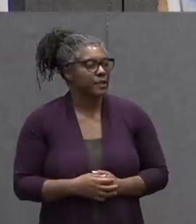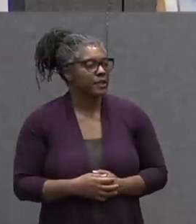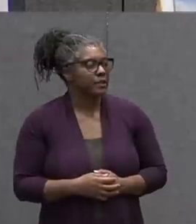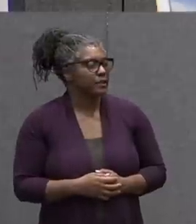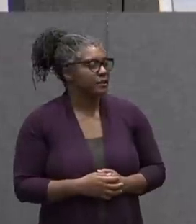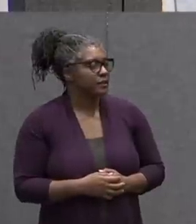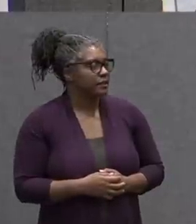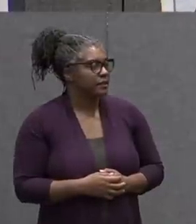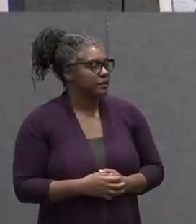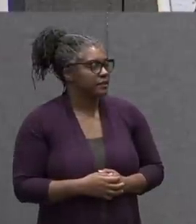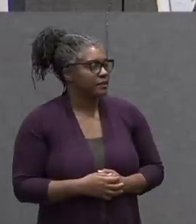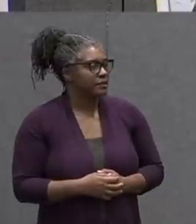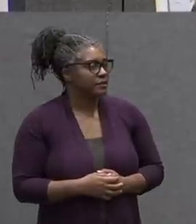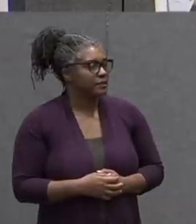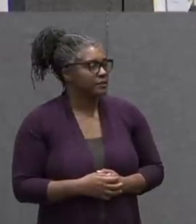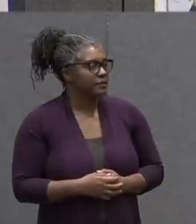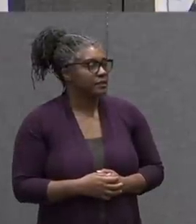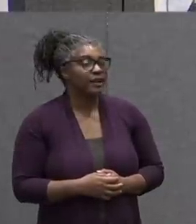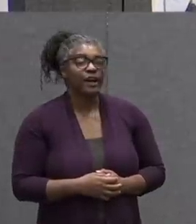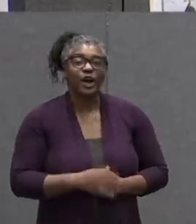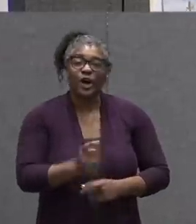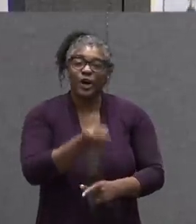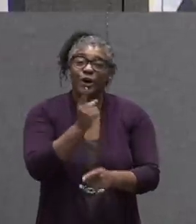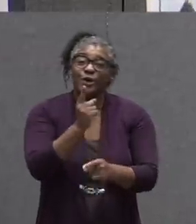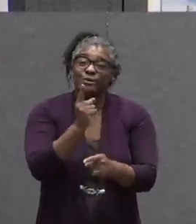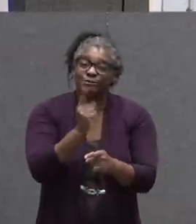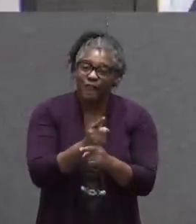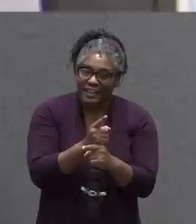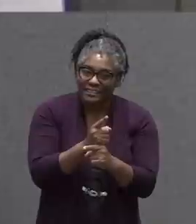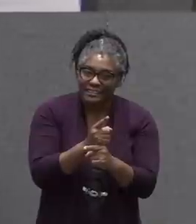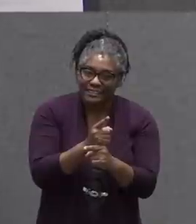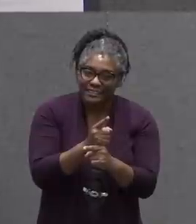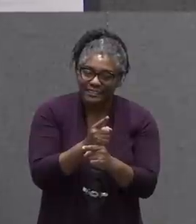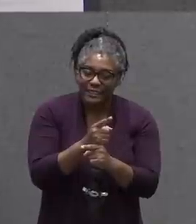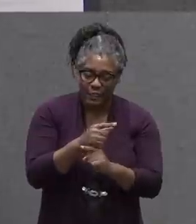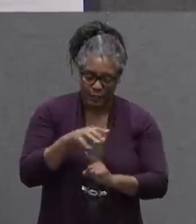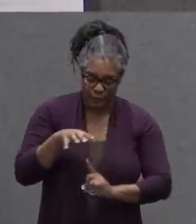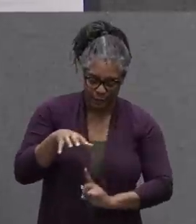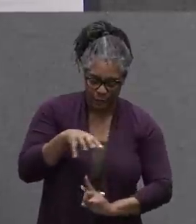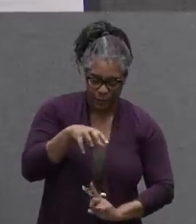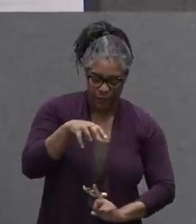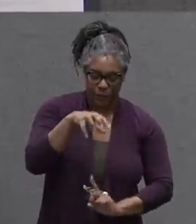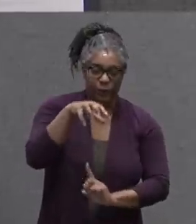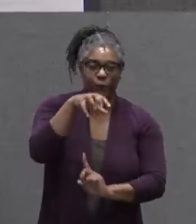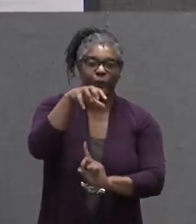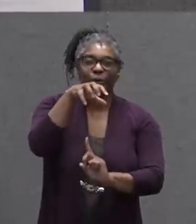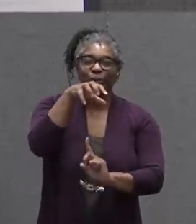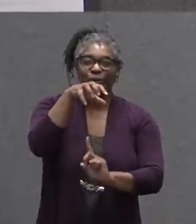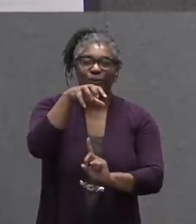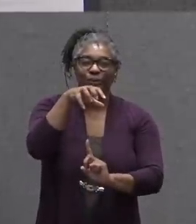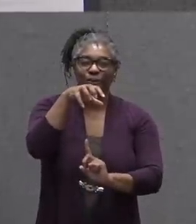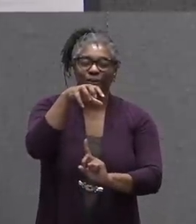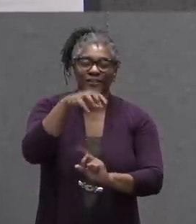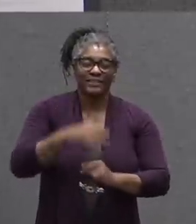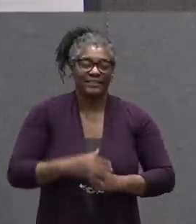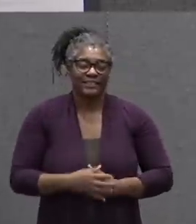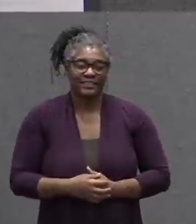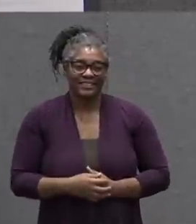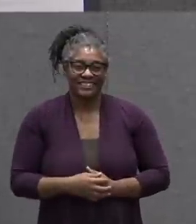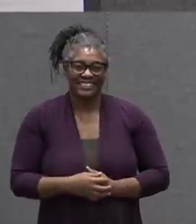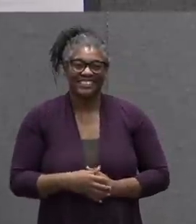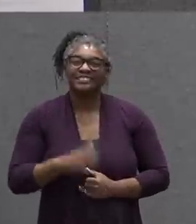That's right. She also traveled in a hot air balloon. I think I'll